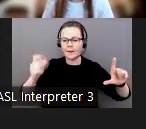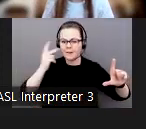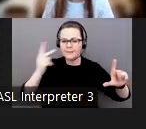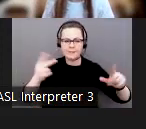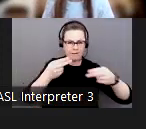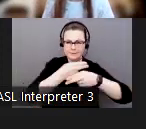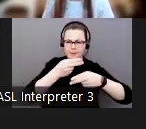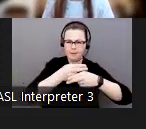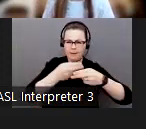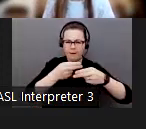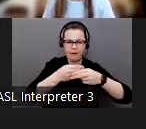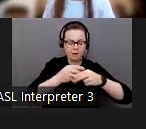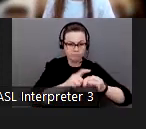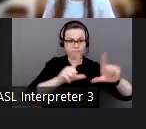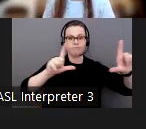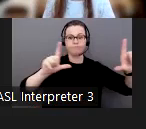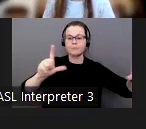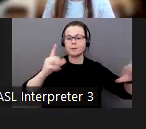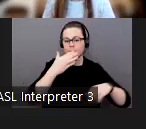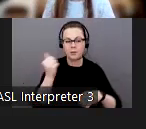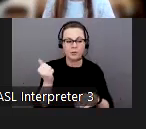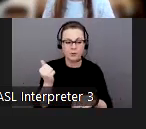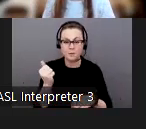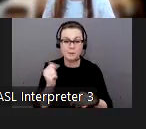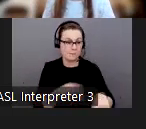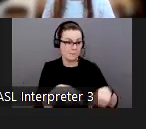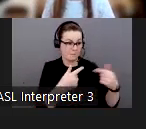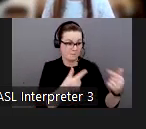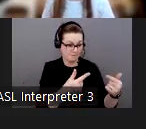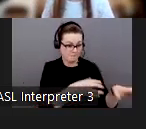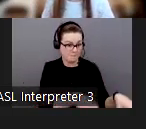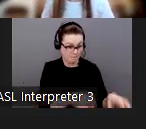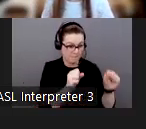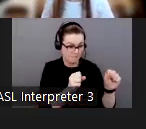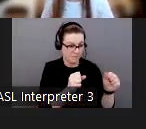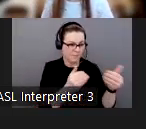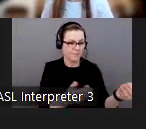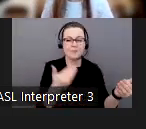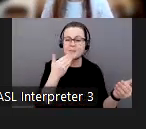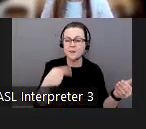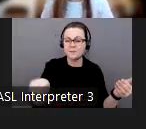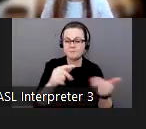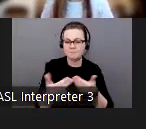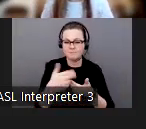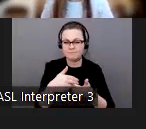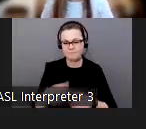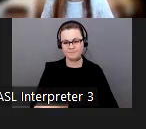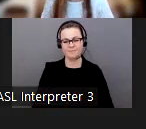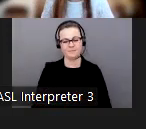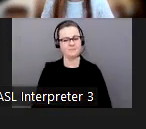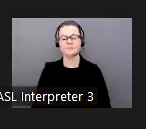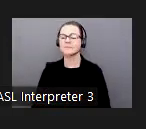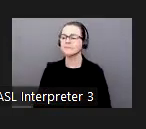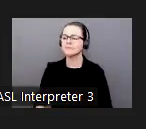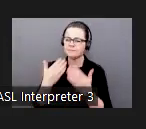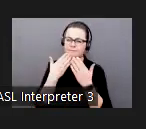little bit clearer. So I will allow Margaret to take over and you can begin. Thank you for joining us. Thanks